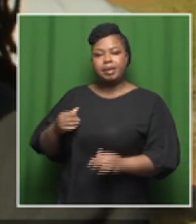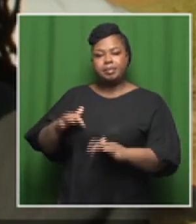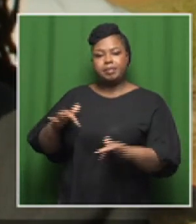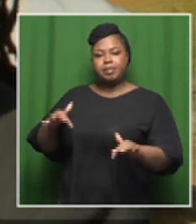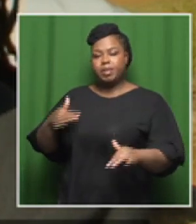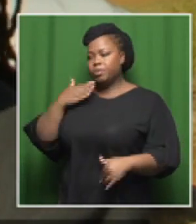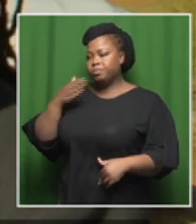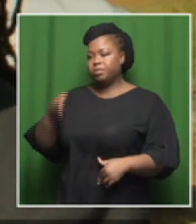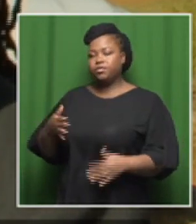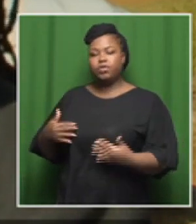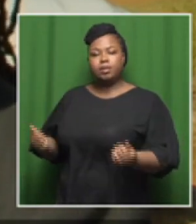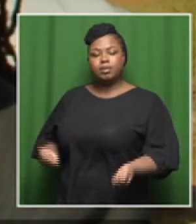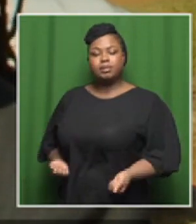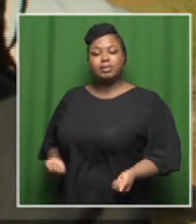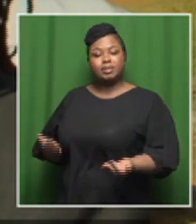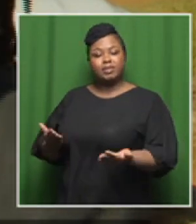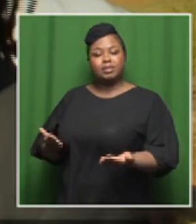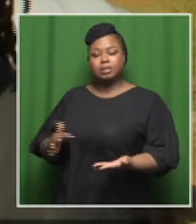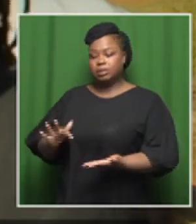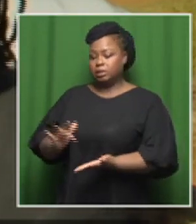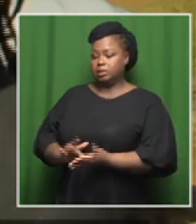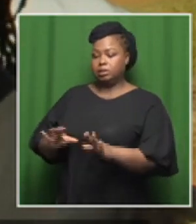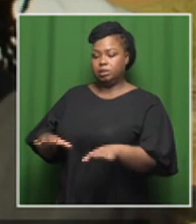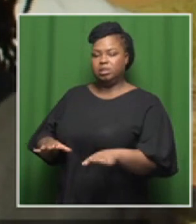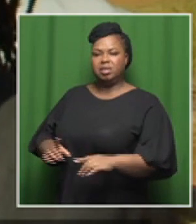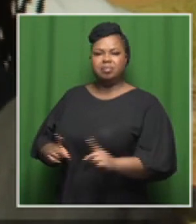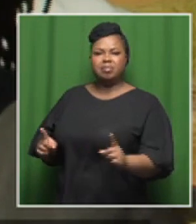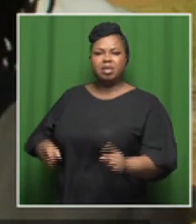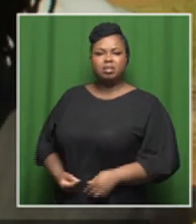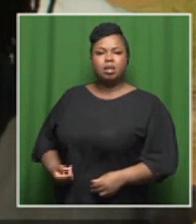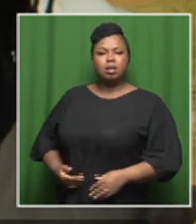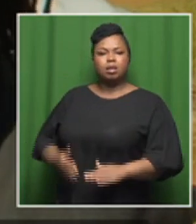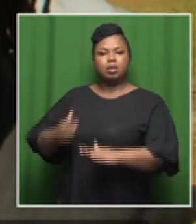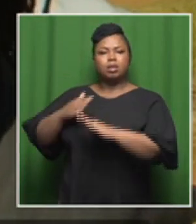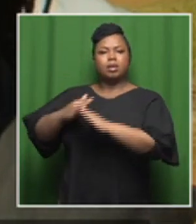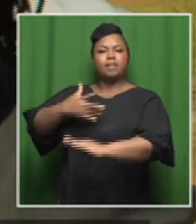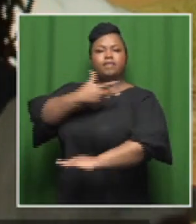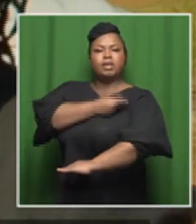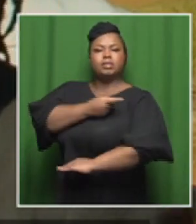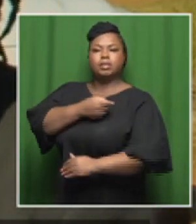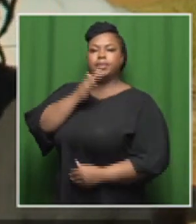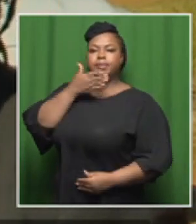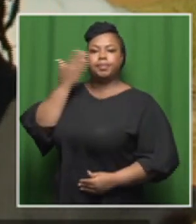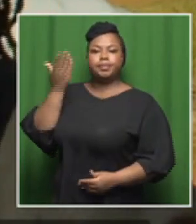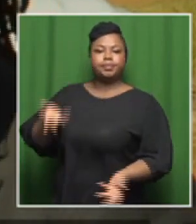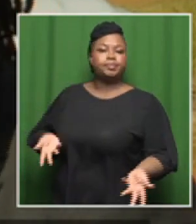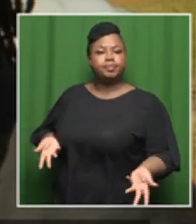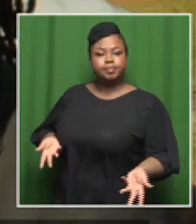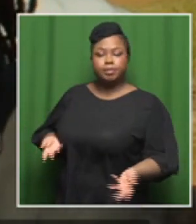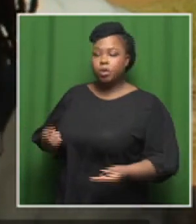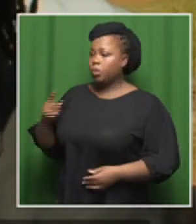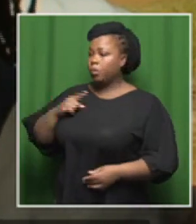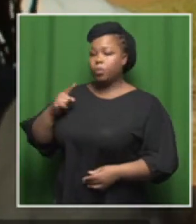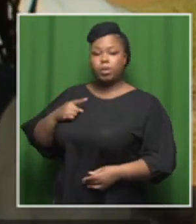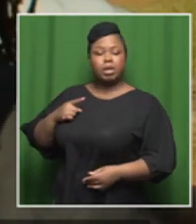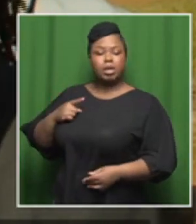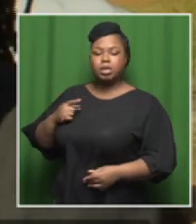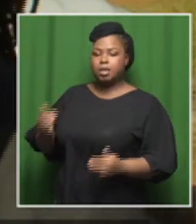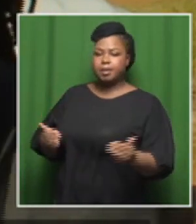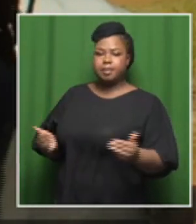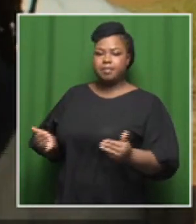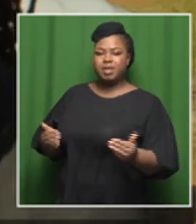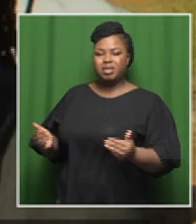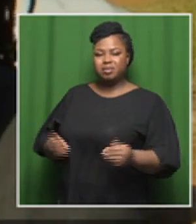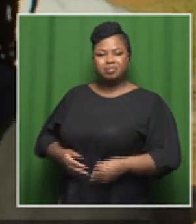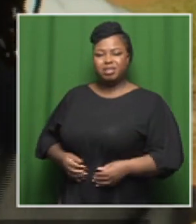health service, a health center, and there are no vaccines. There is a stock out because there is not a proper management of